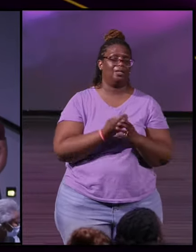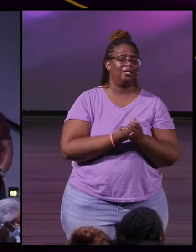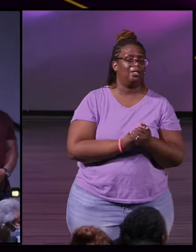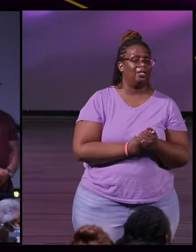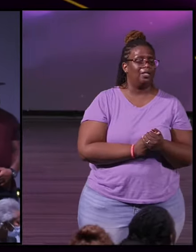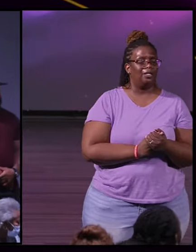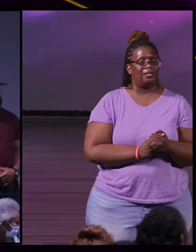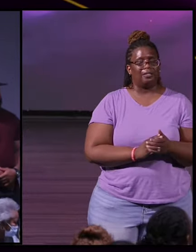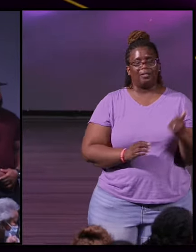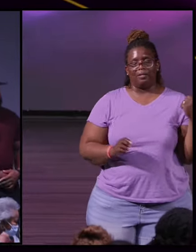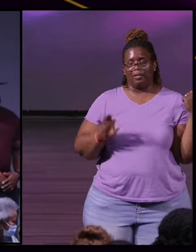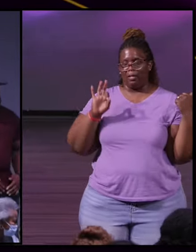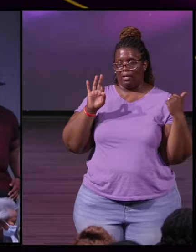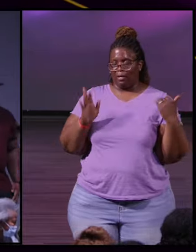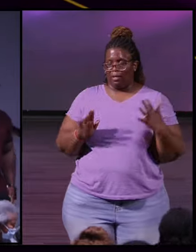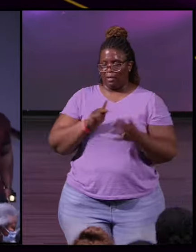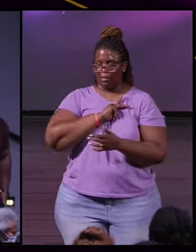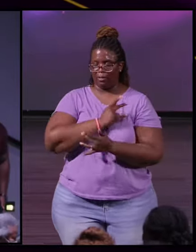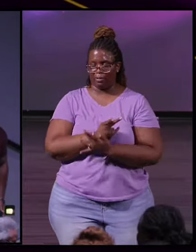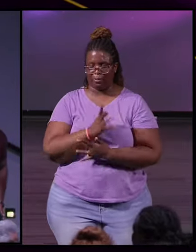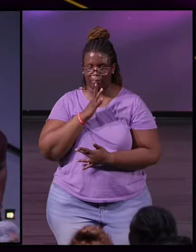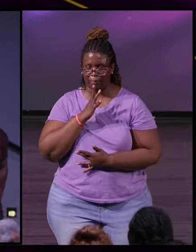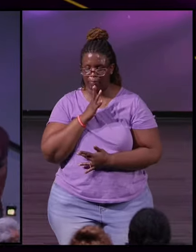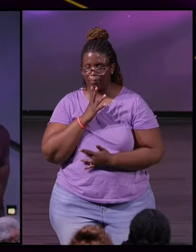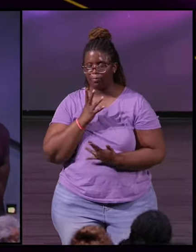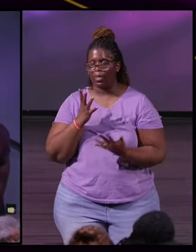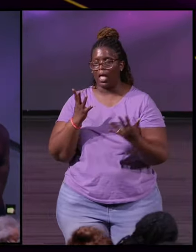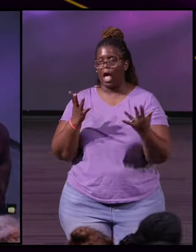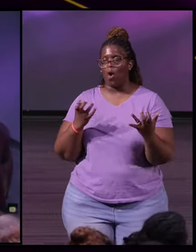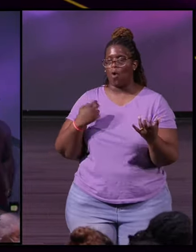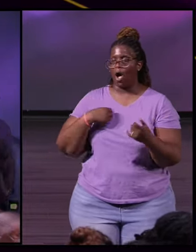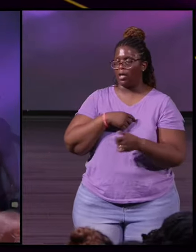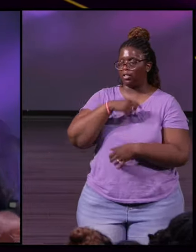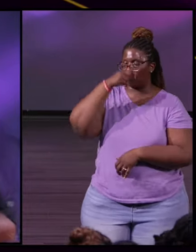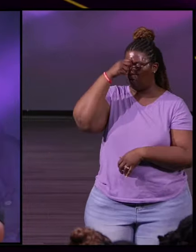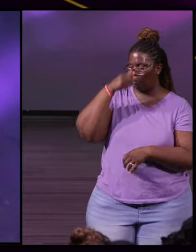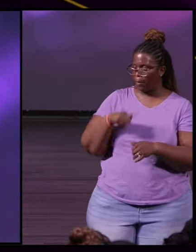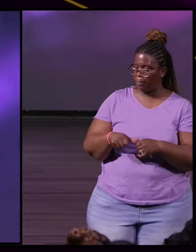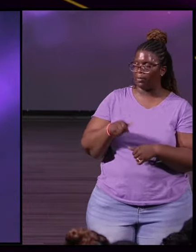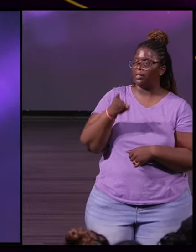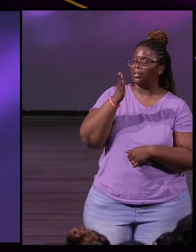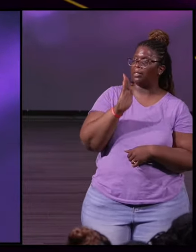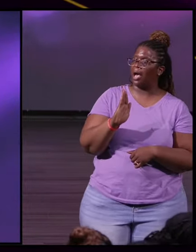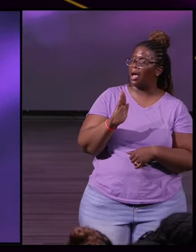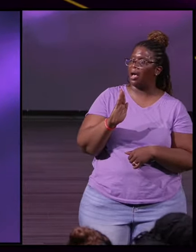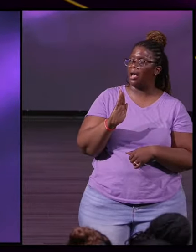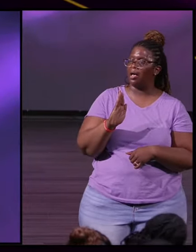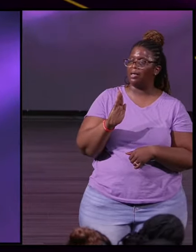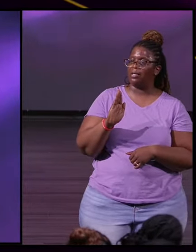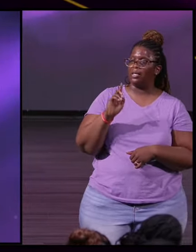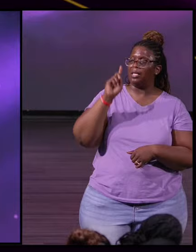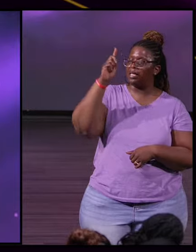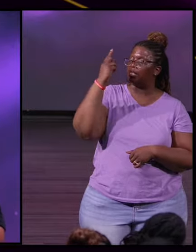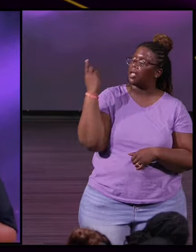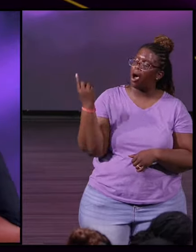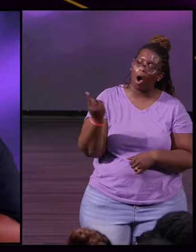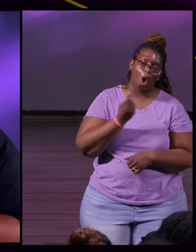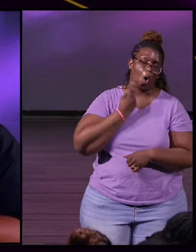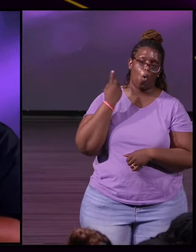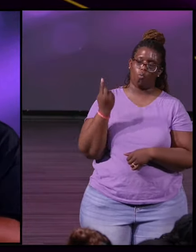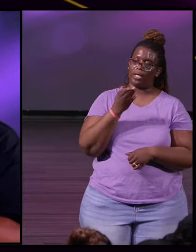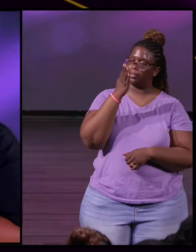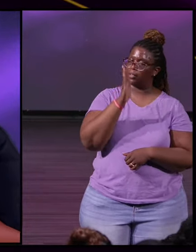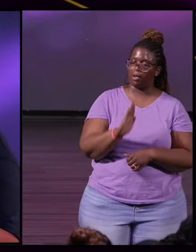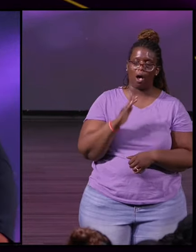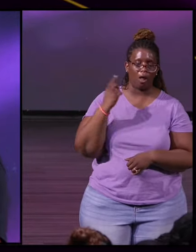want us to remember that God is always going to be God no matter what happens in the world.